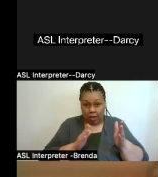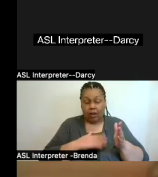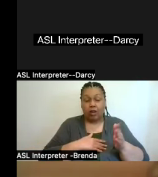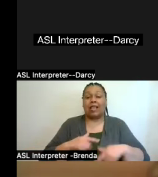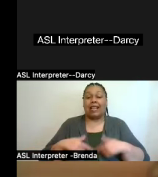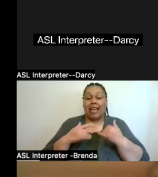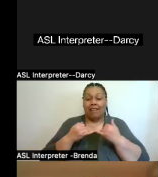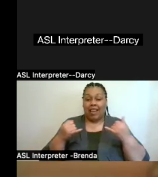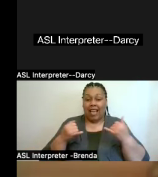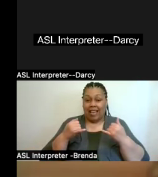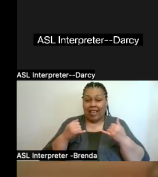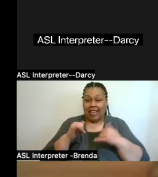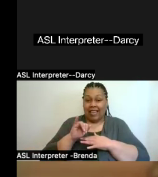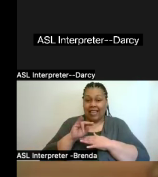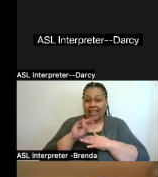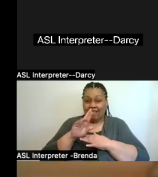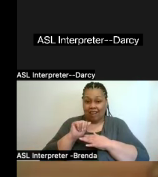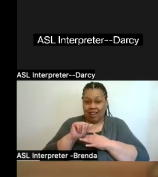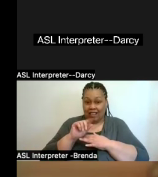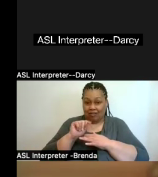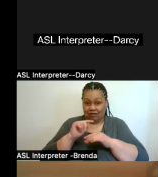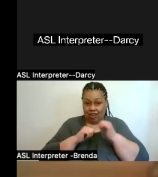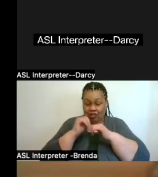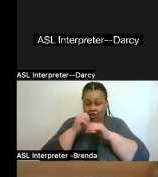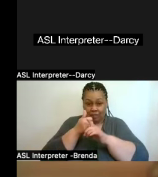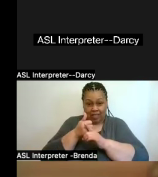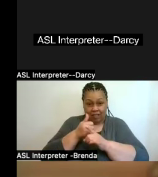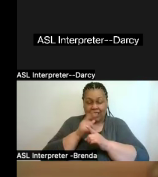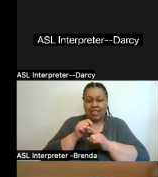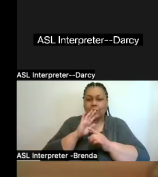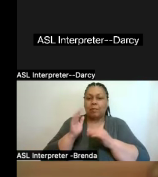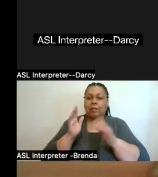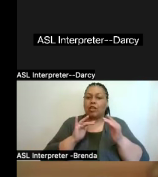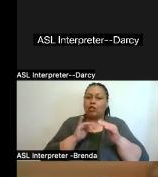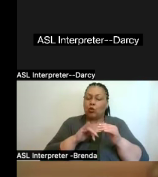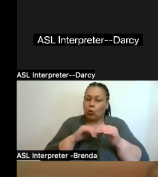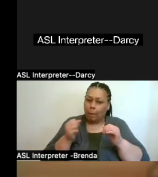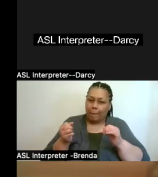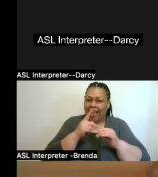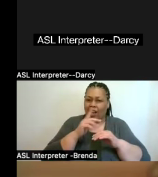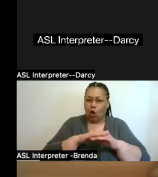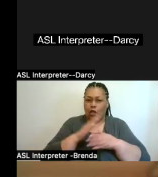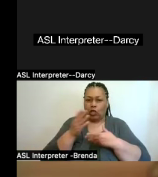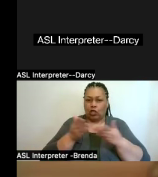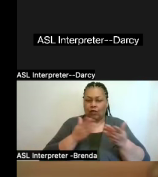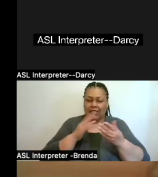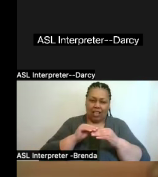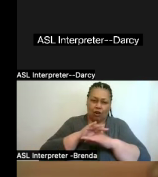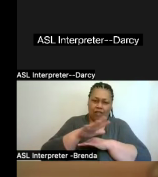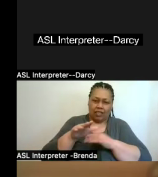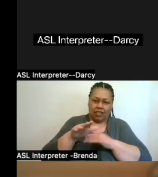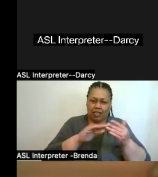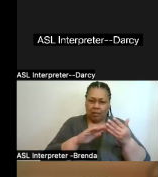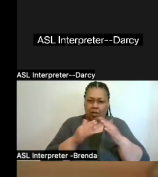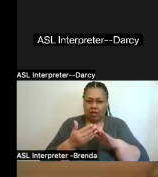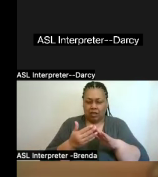lifeline infrastructure systems themselves need to be prepared to restore those services that are disrupted to the community. So it goes both ways.